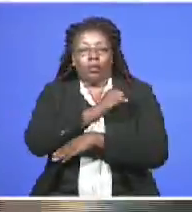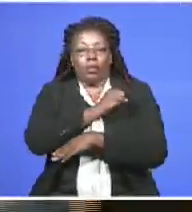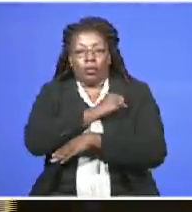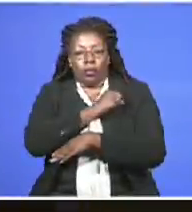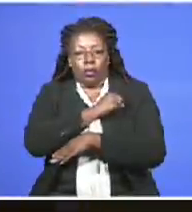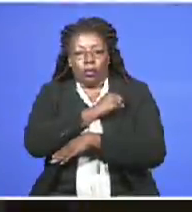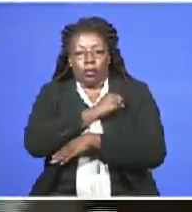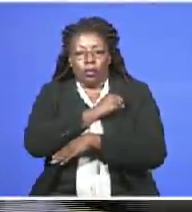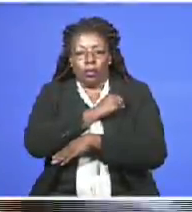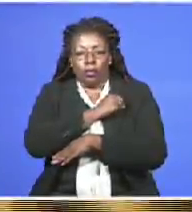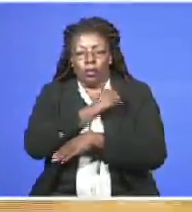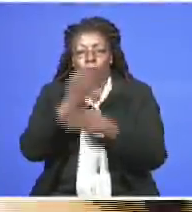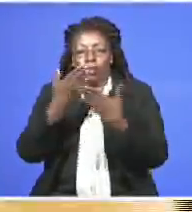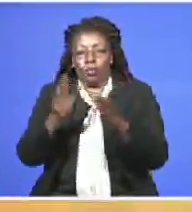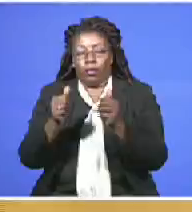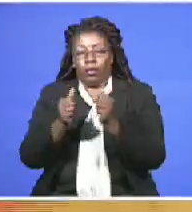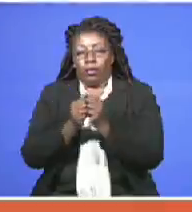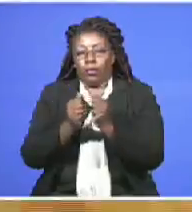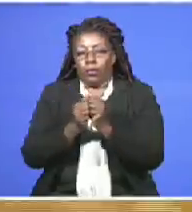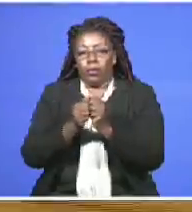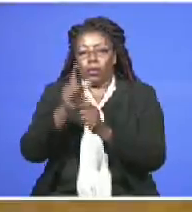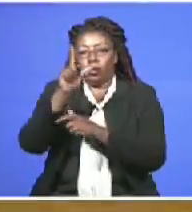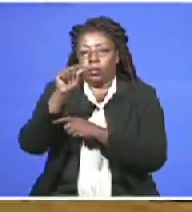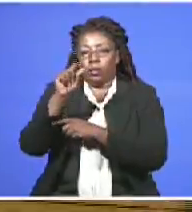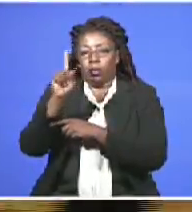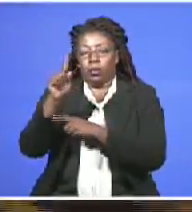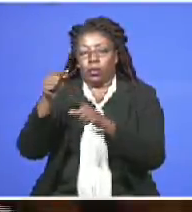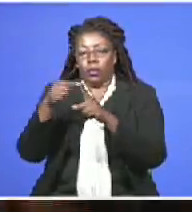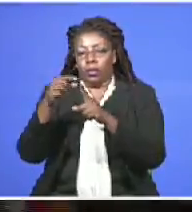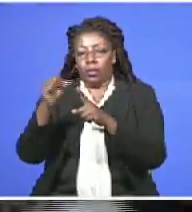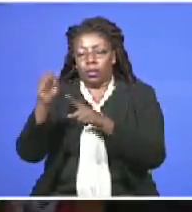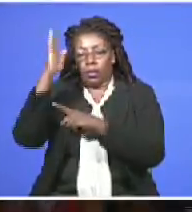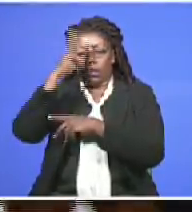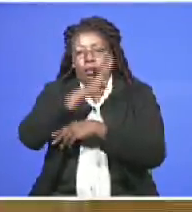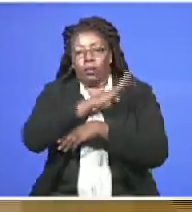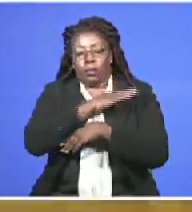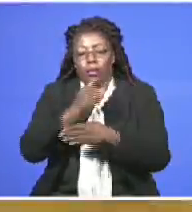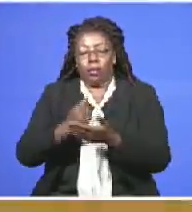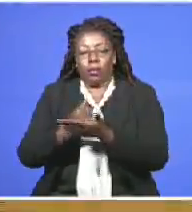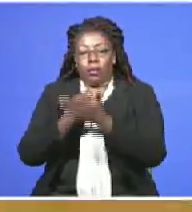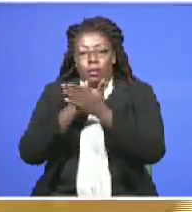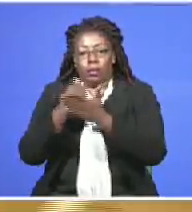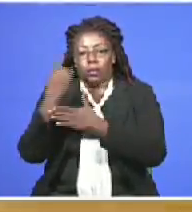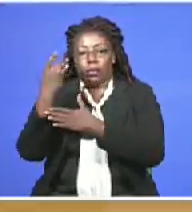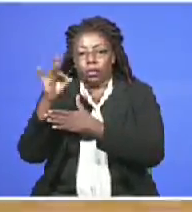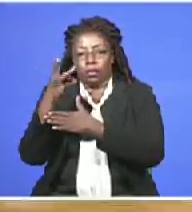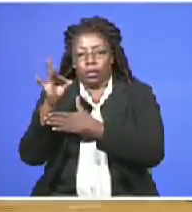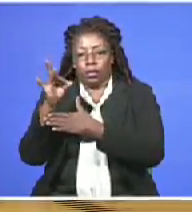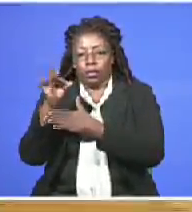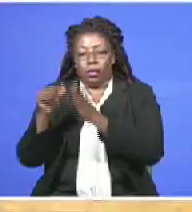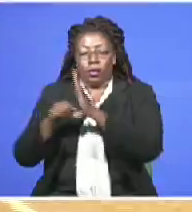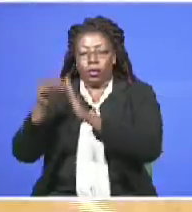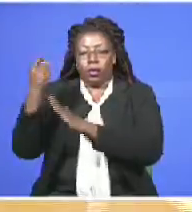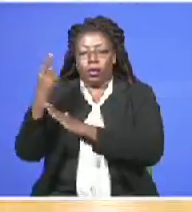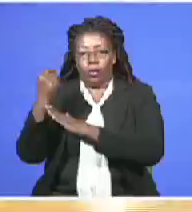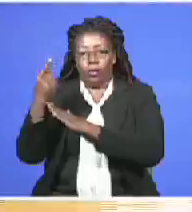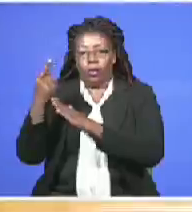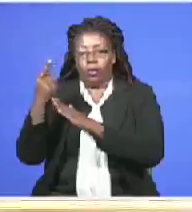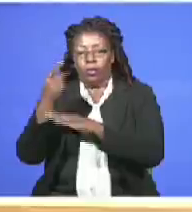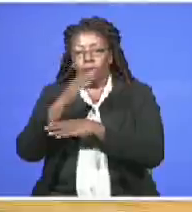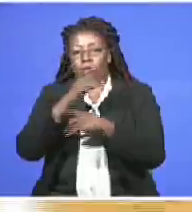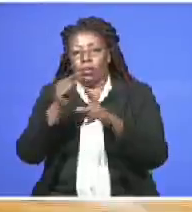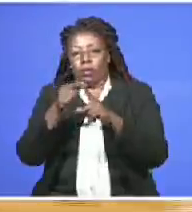the touch. He finished with 21 points. Marco Beckford assisted with 18. The Giants got a side-high 11 points from